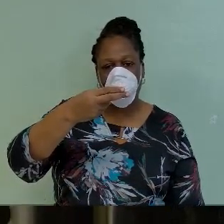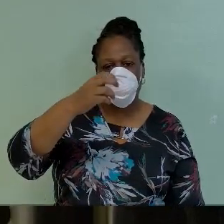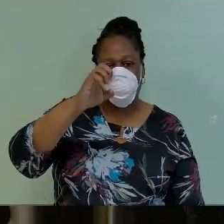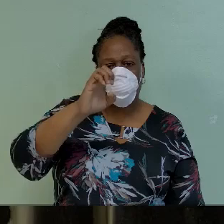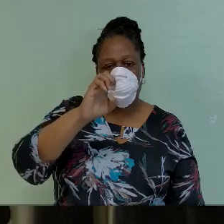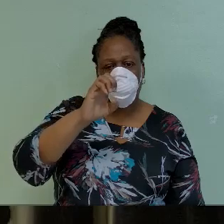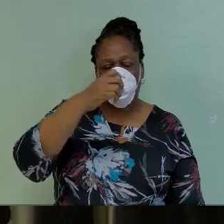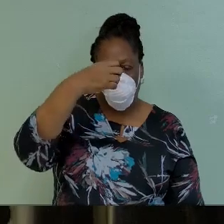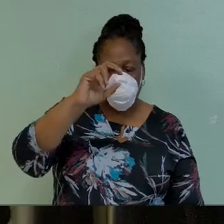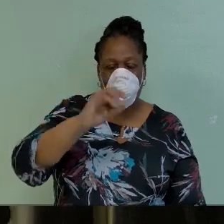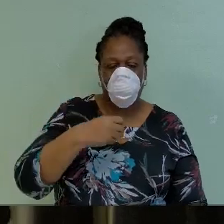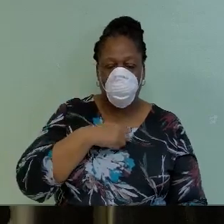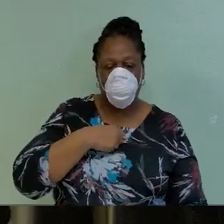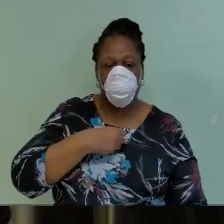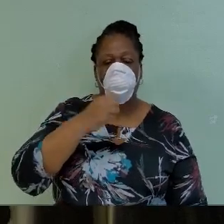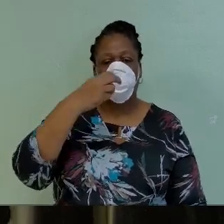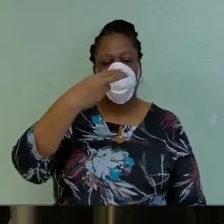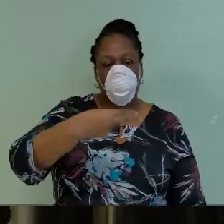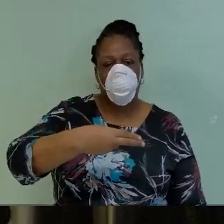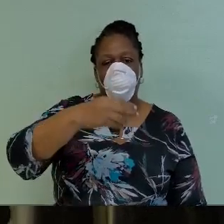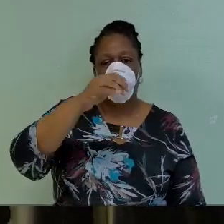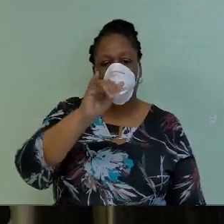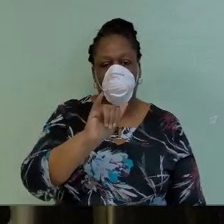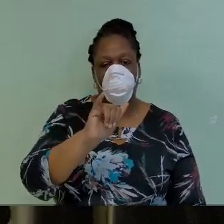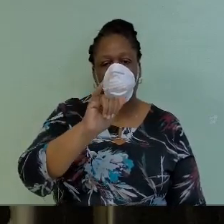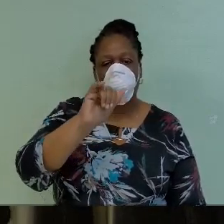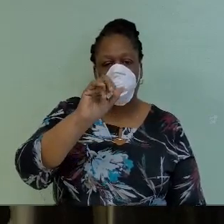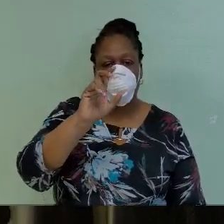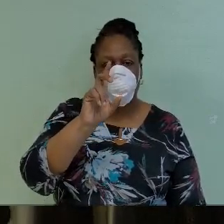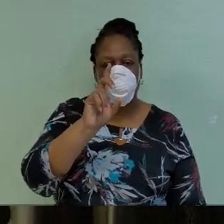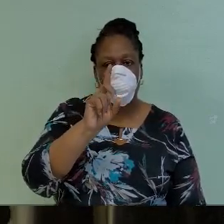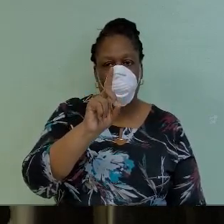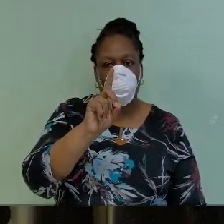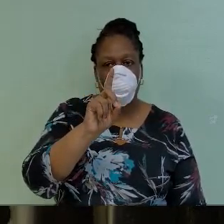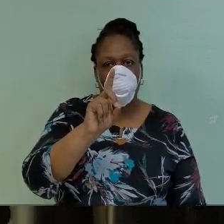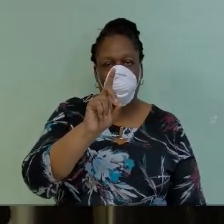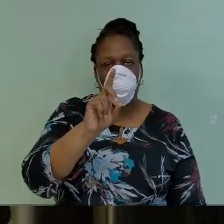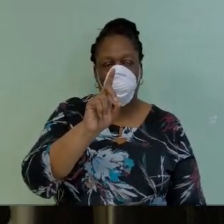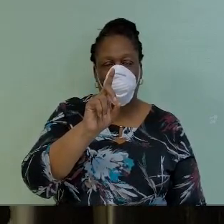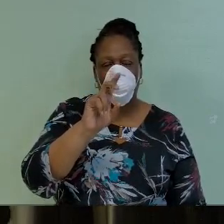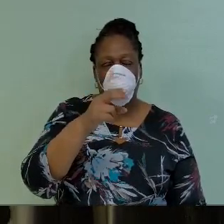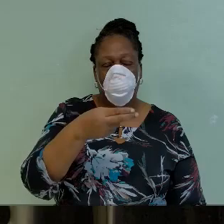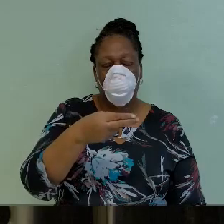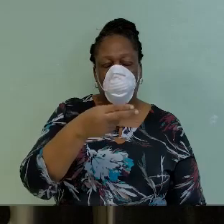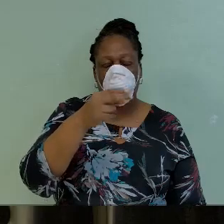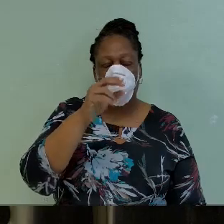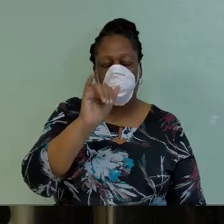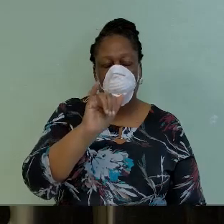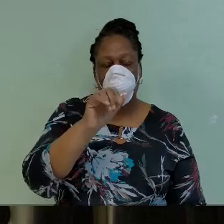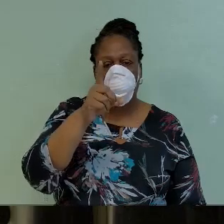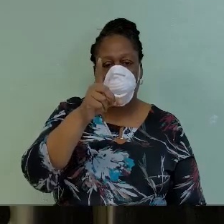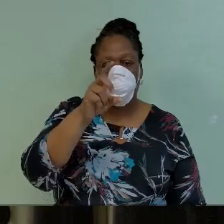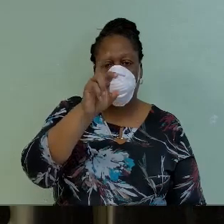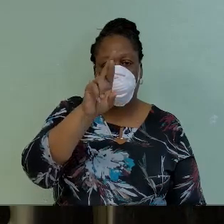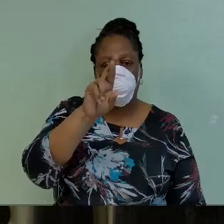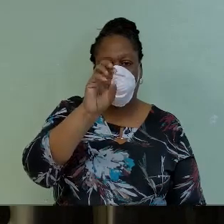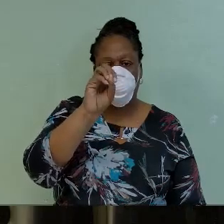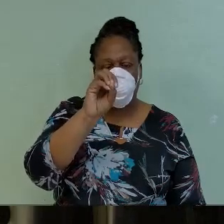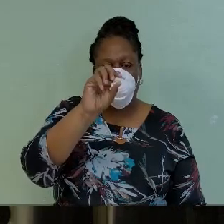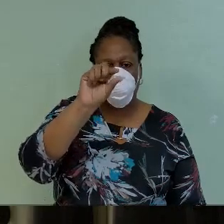for hand use or even sanitization around the house, then you should use anywhere